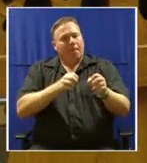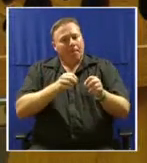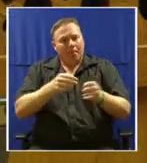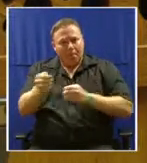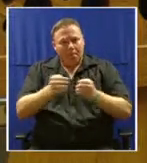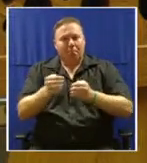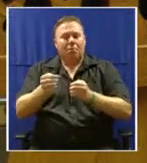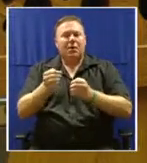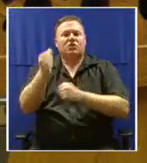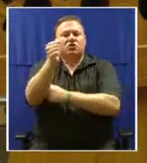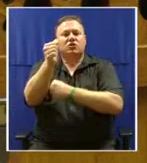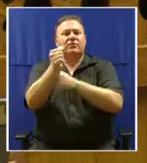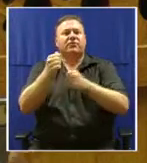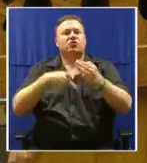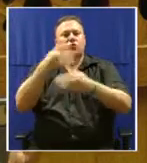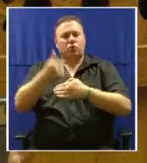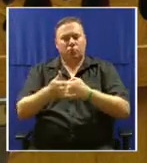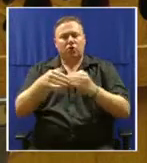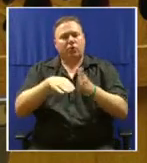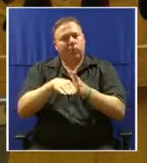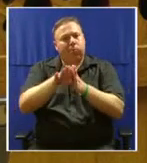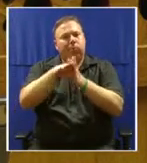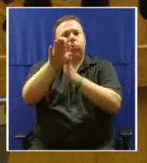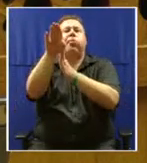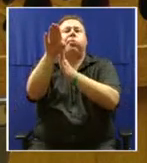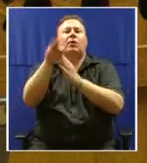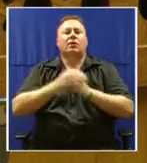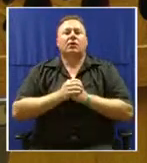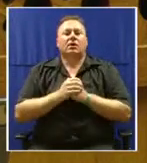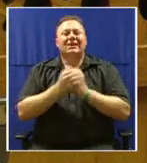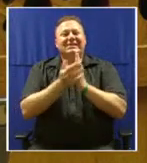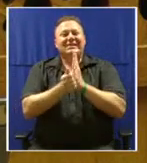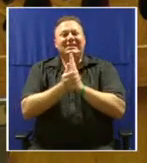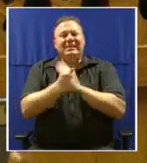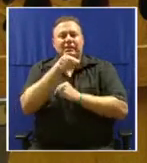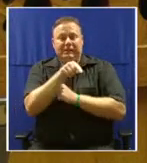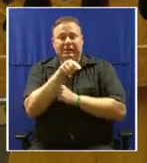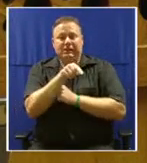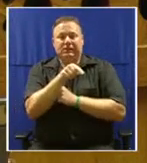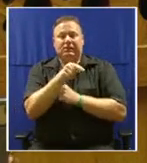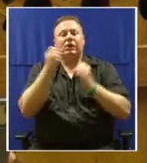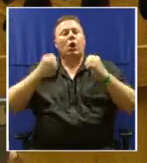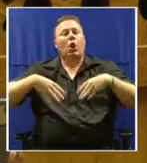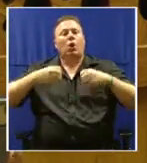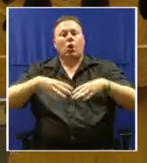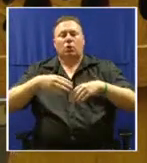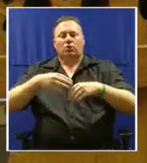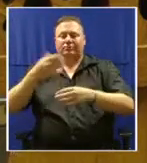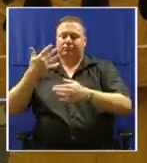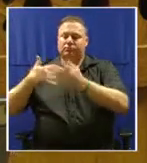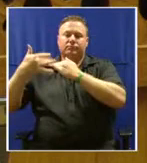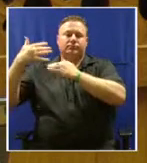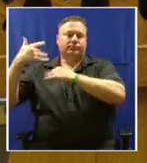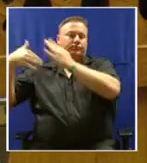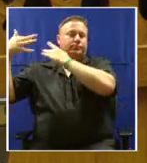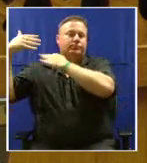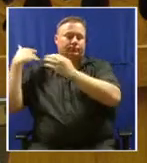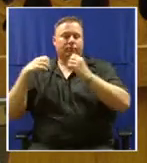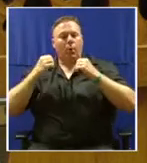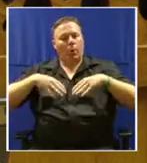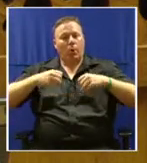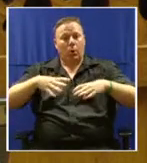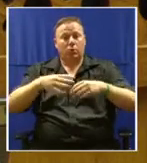projects. These were skills that had been lost over time. We have